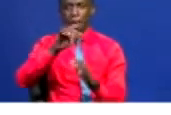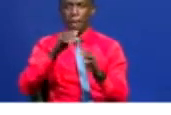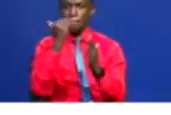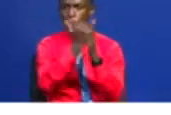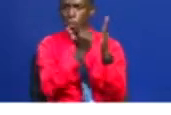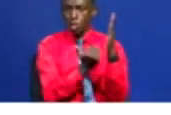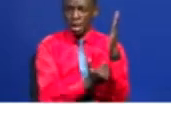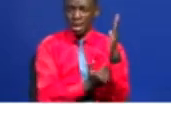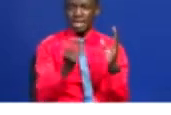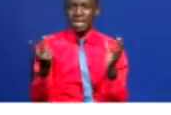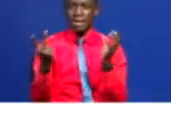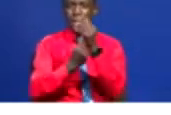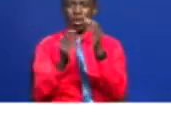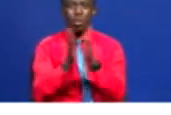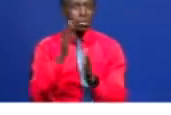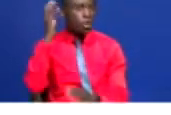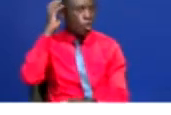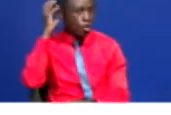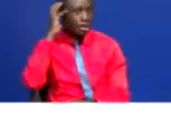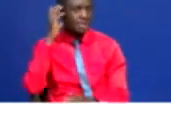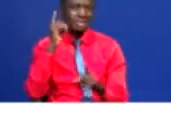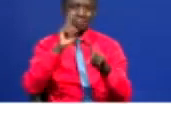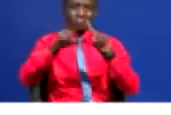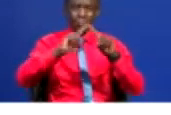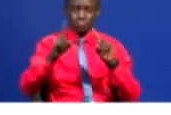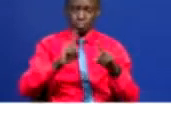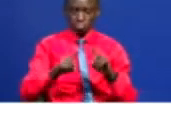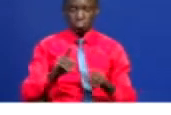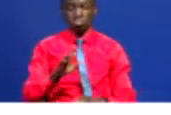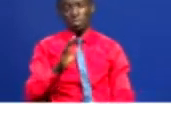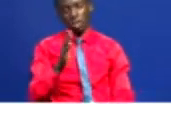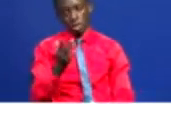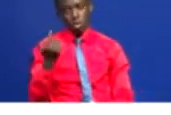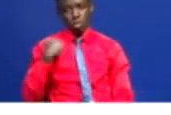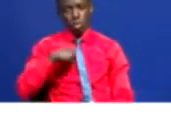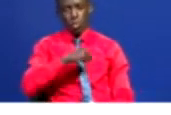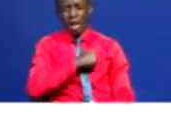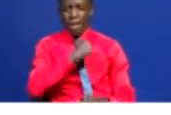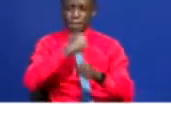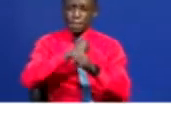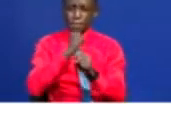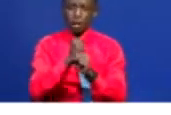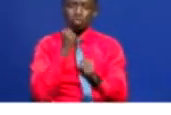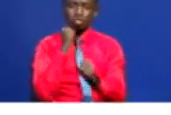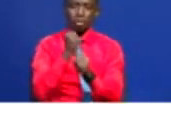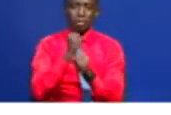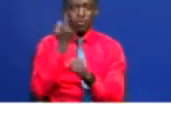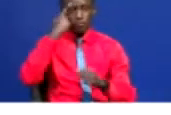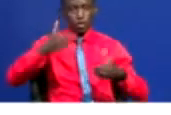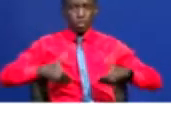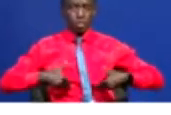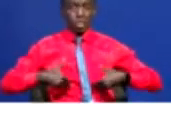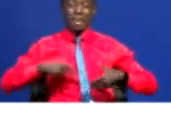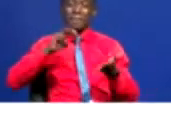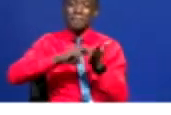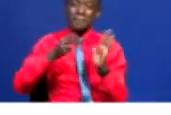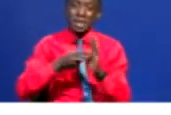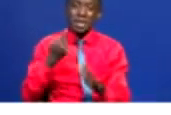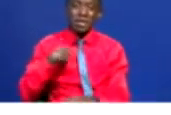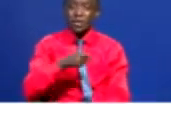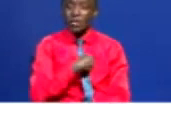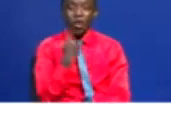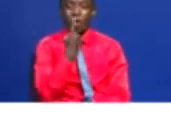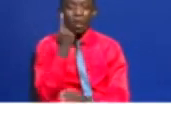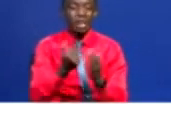TVET institutions, we have managed to create jobs for the youth. So our objective in that space is not just digital